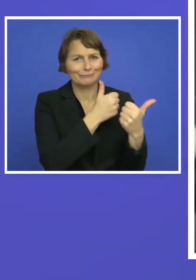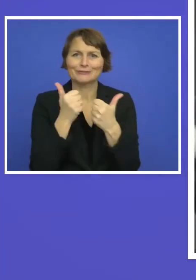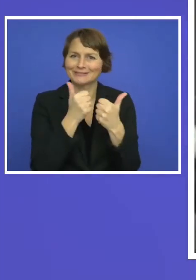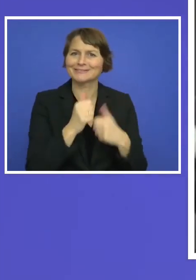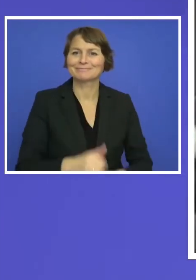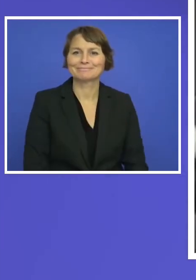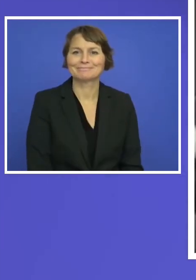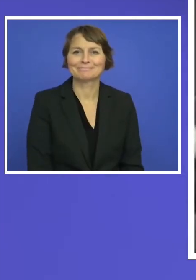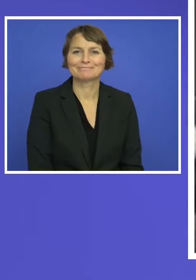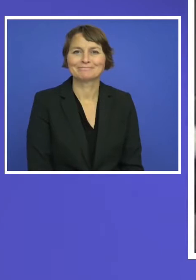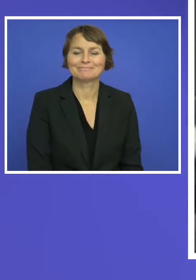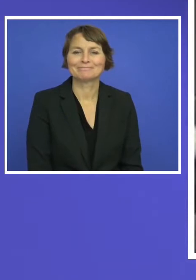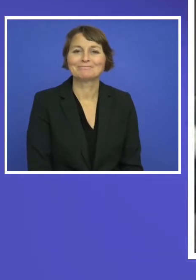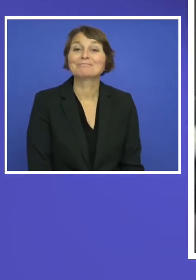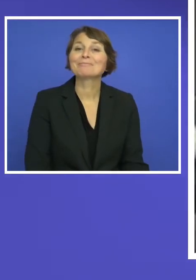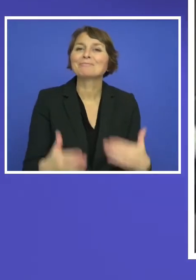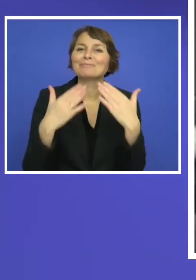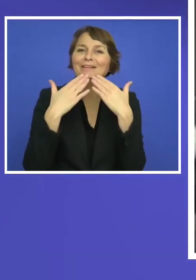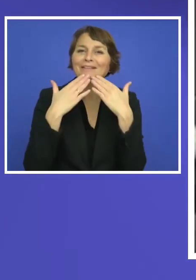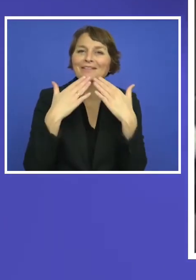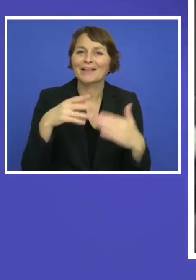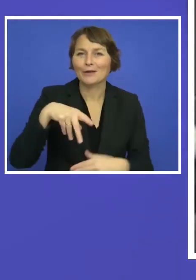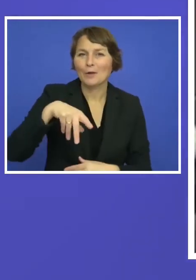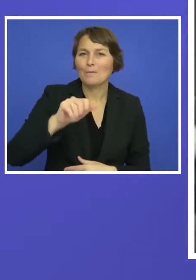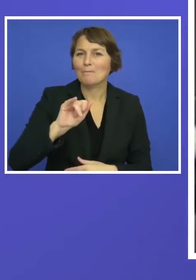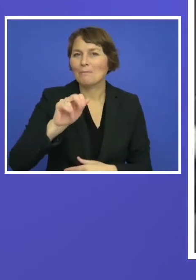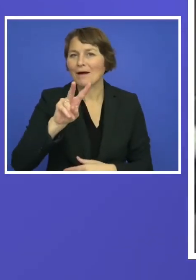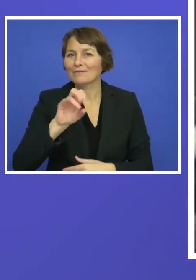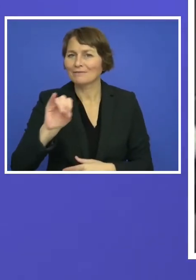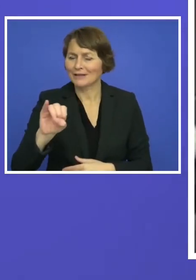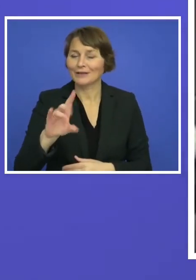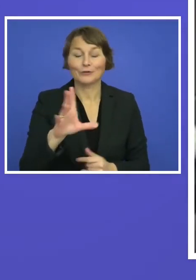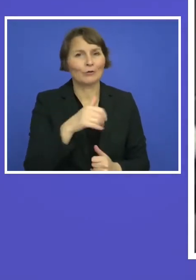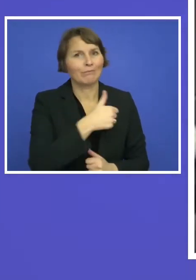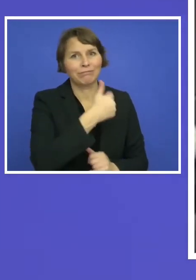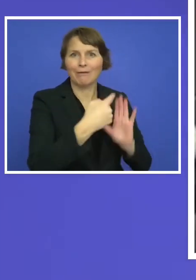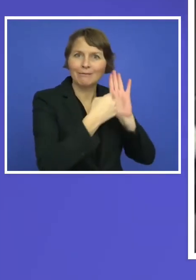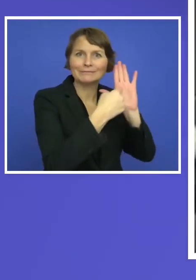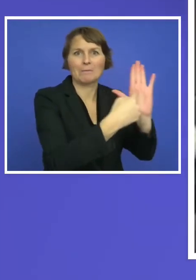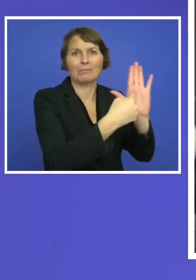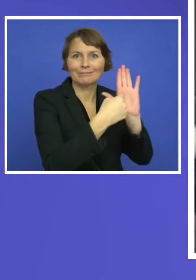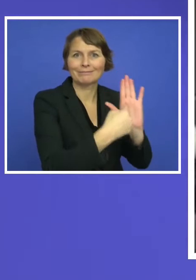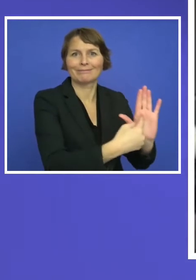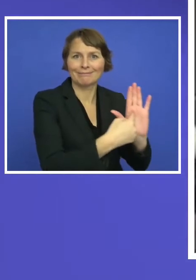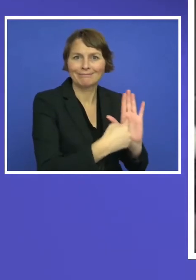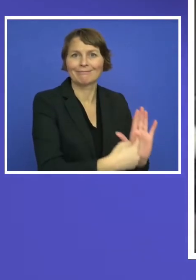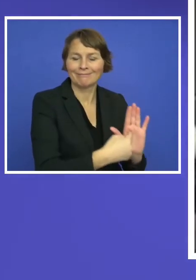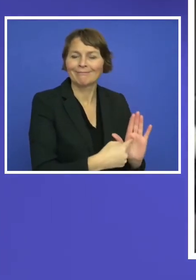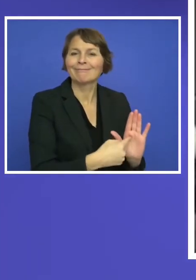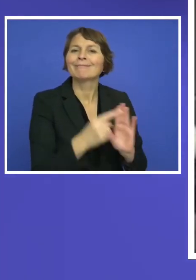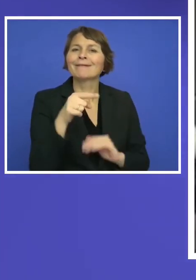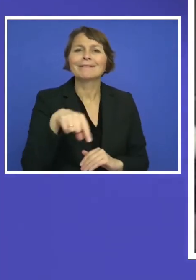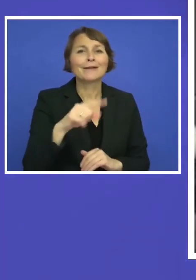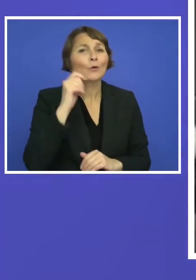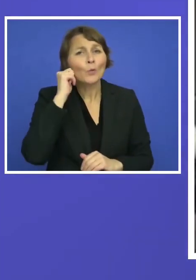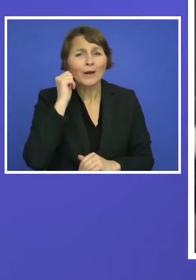Thank you, Pavi, for just really proving that women can be in leadership roles, they can do well, and that it